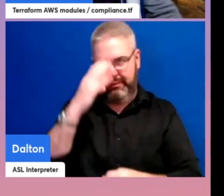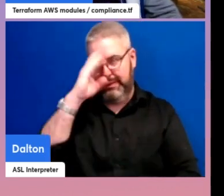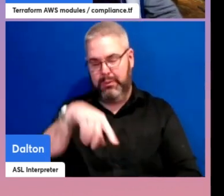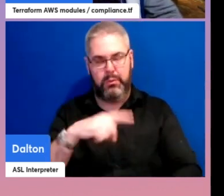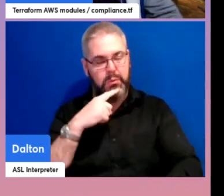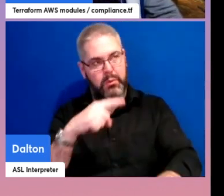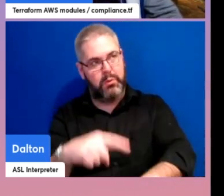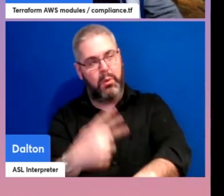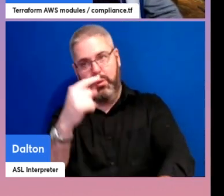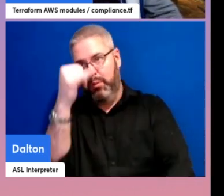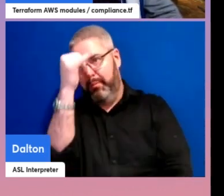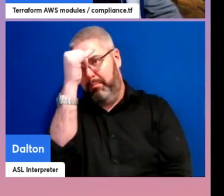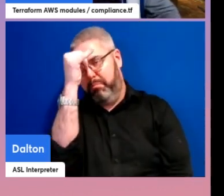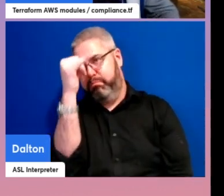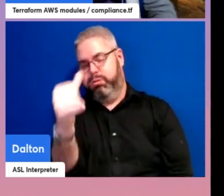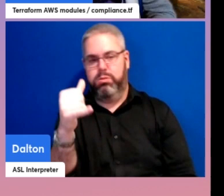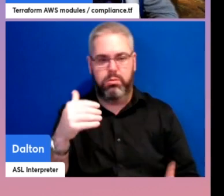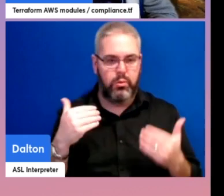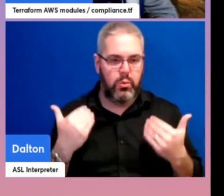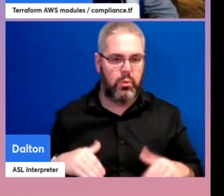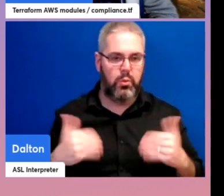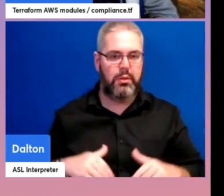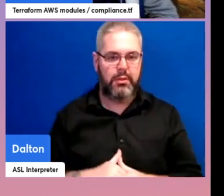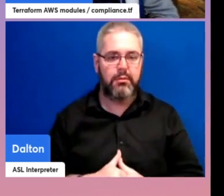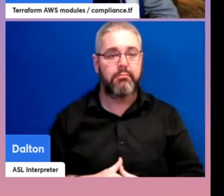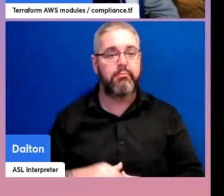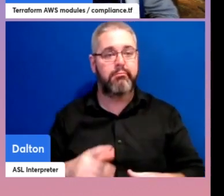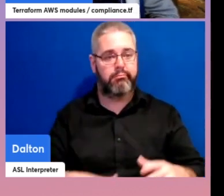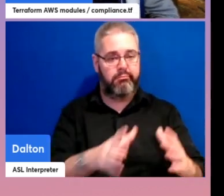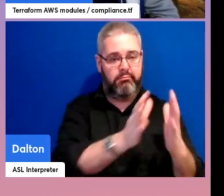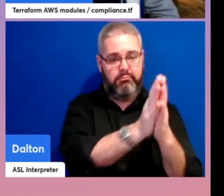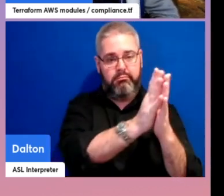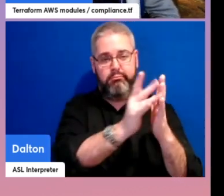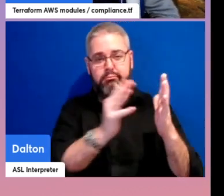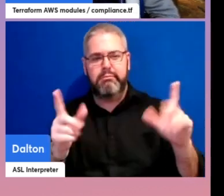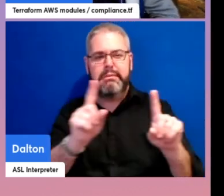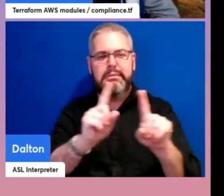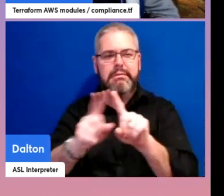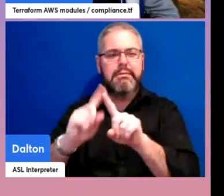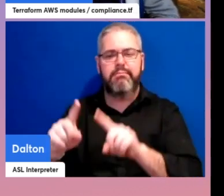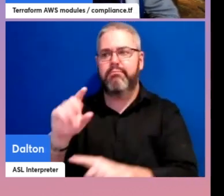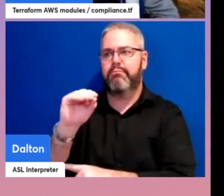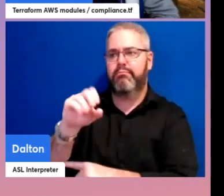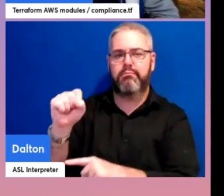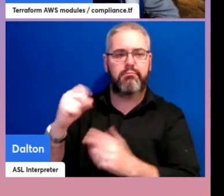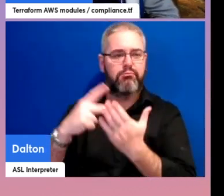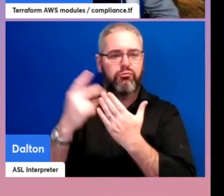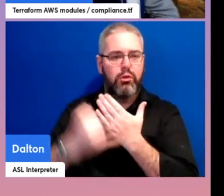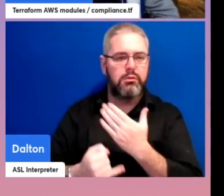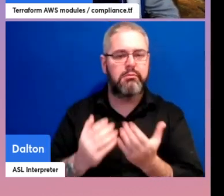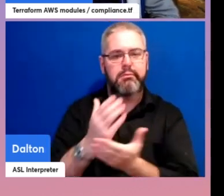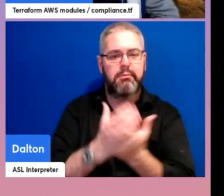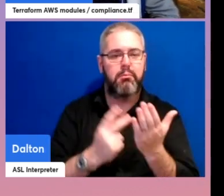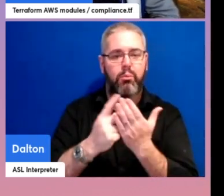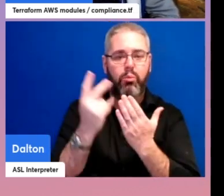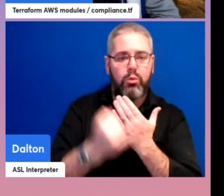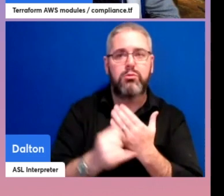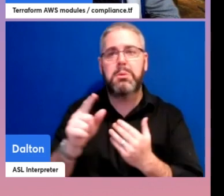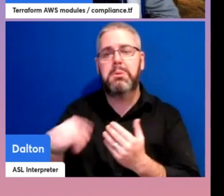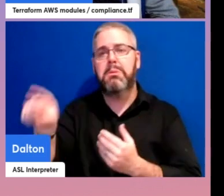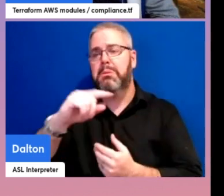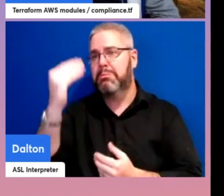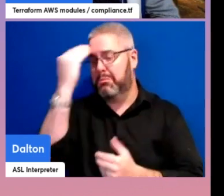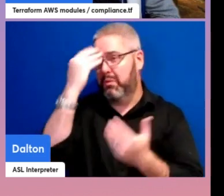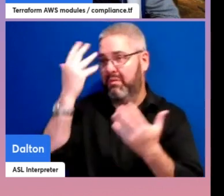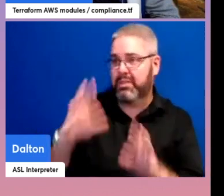Over this period, I was working with different open source projects. Some of projects you probably know or maybe